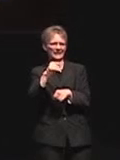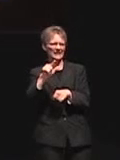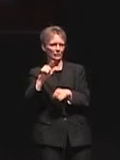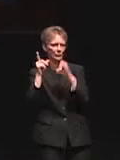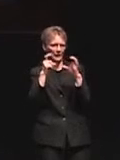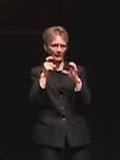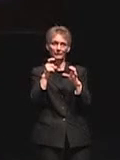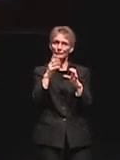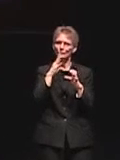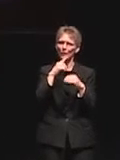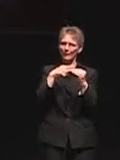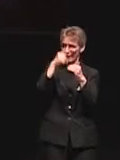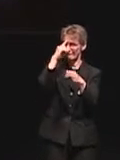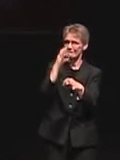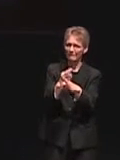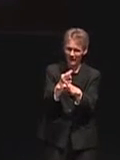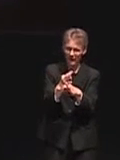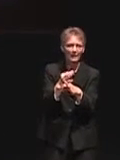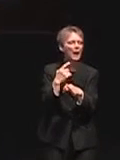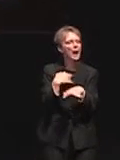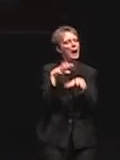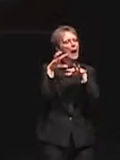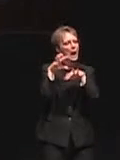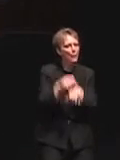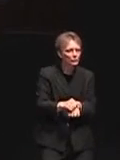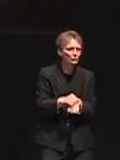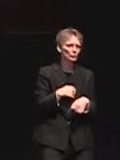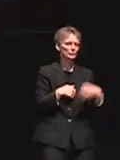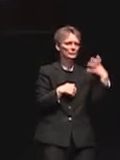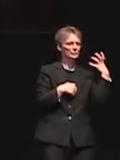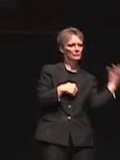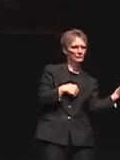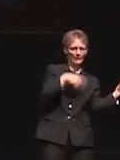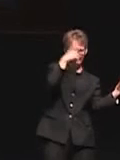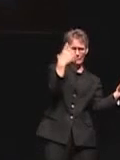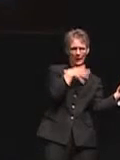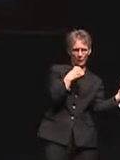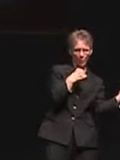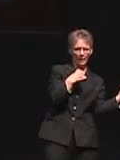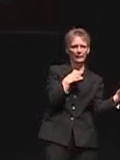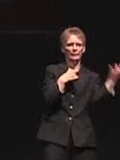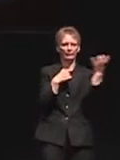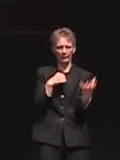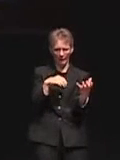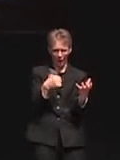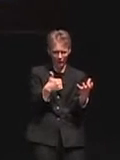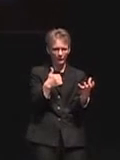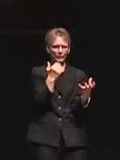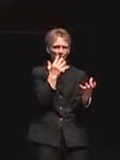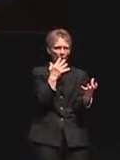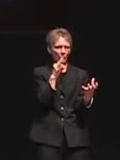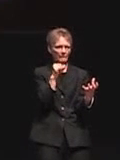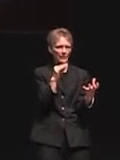somebody who was used to, at one point, carrying one camera with film, black and white film, another one with color film,